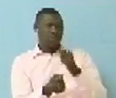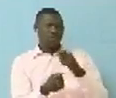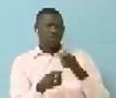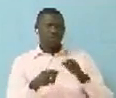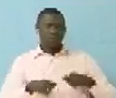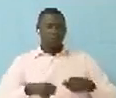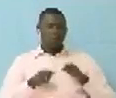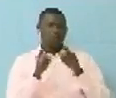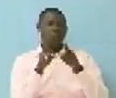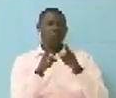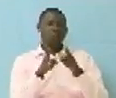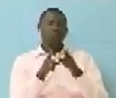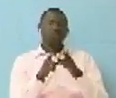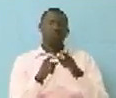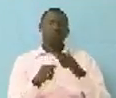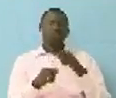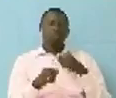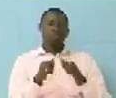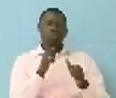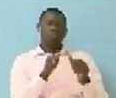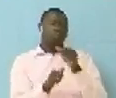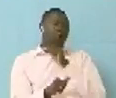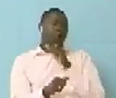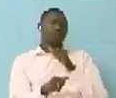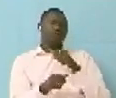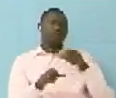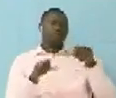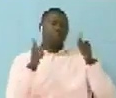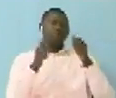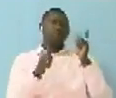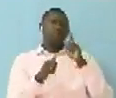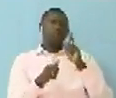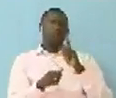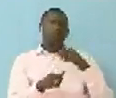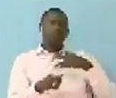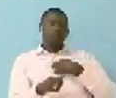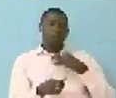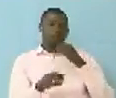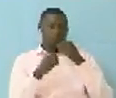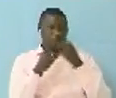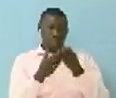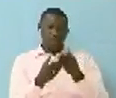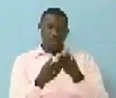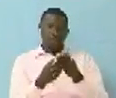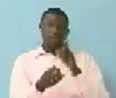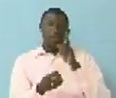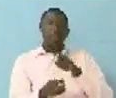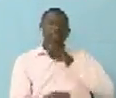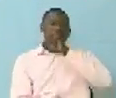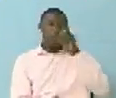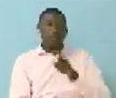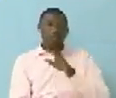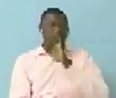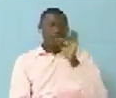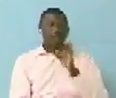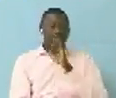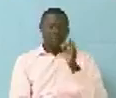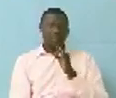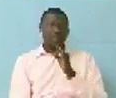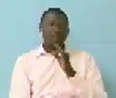the opportunity to go back to the beginning of what you would want to say. The question was very,